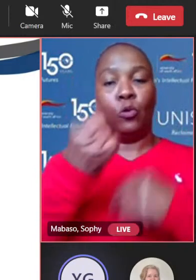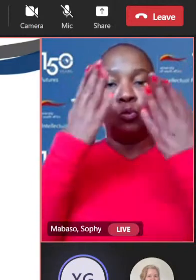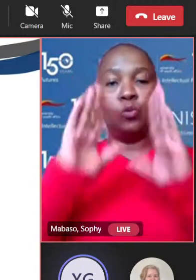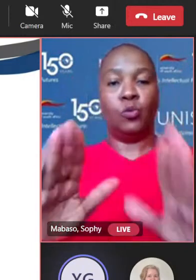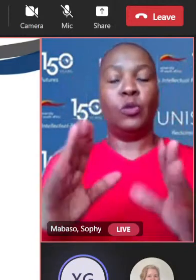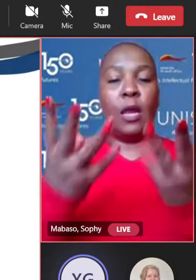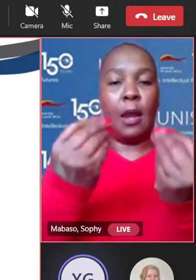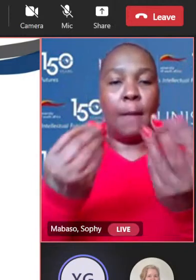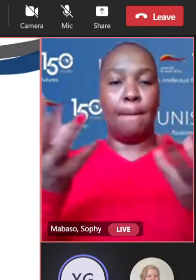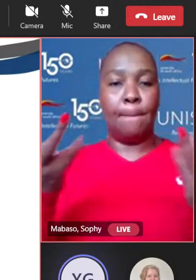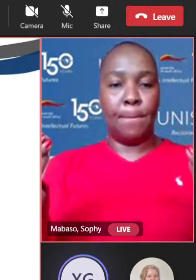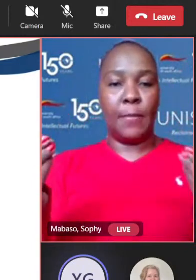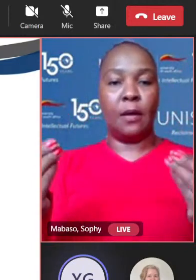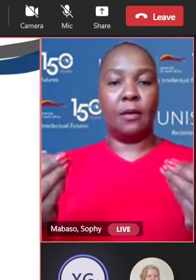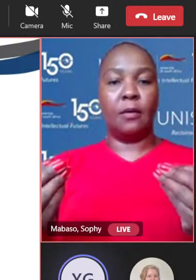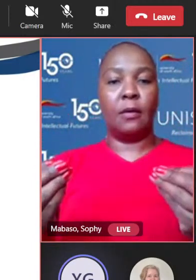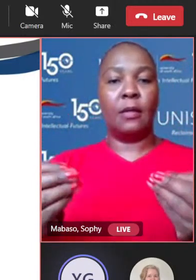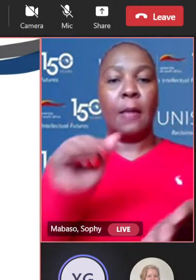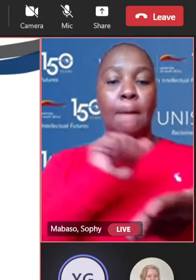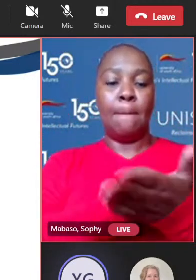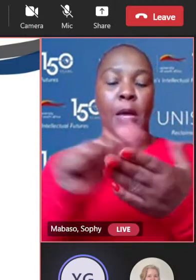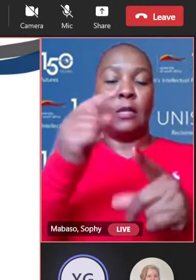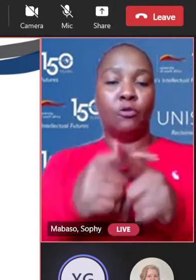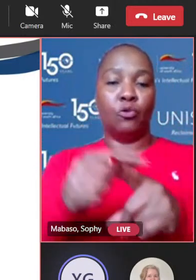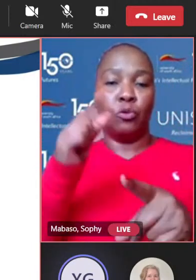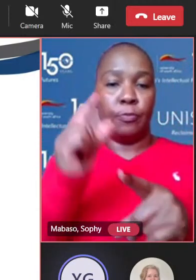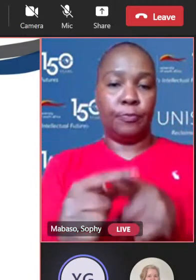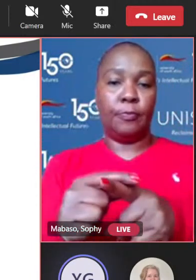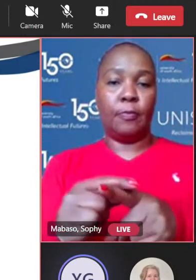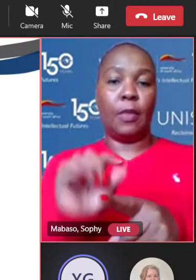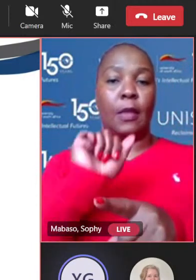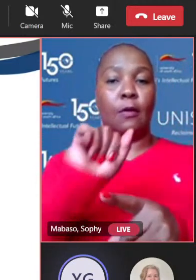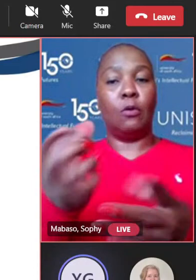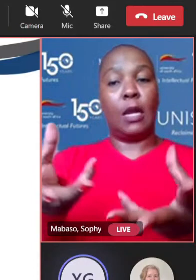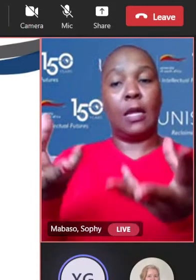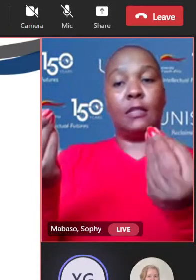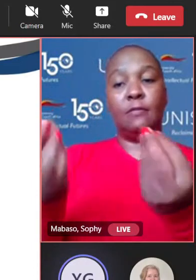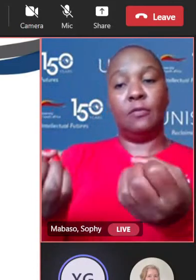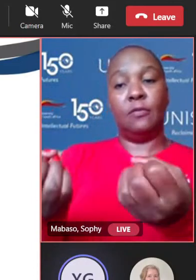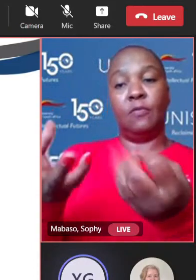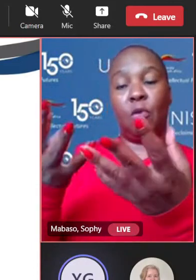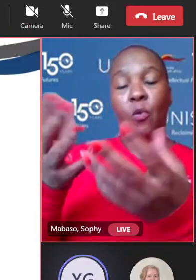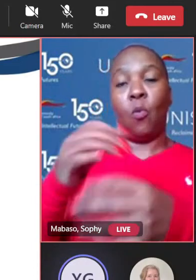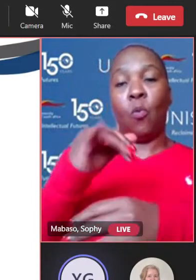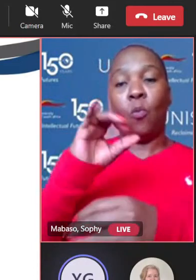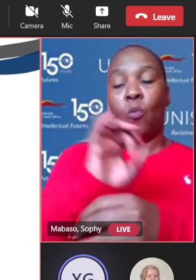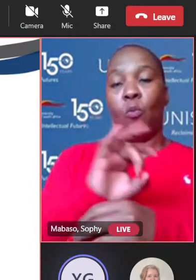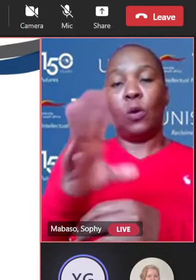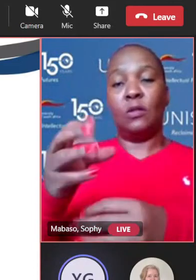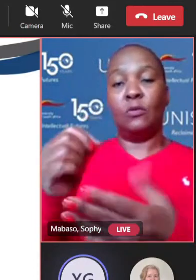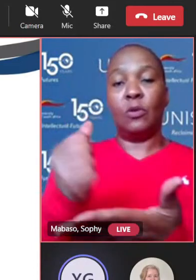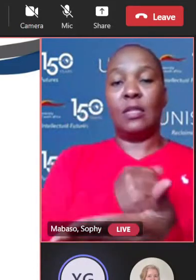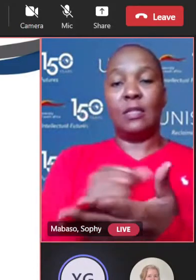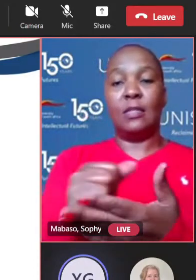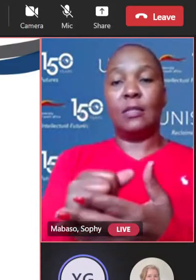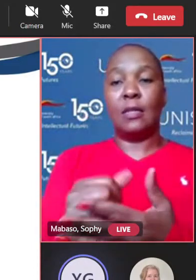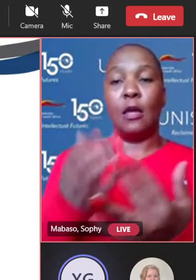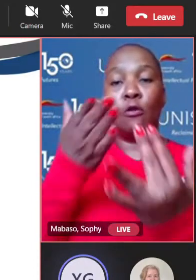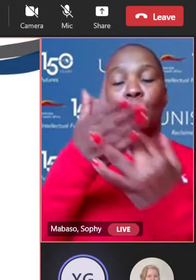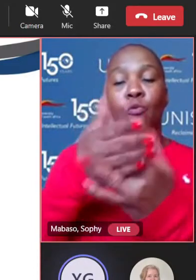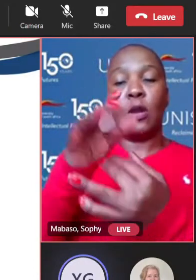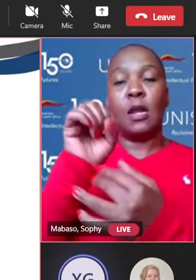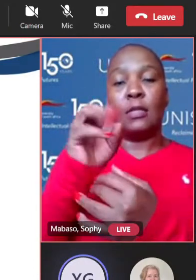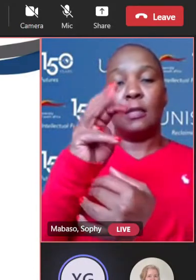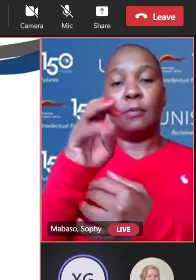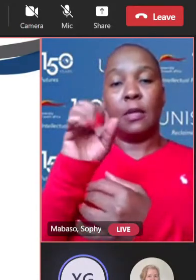ID number. The password would be what you would have received just now when you registered by SMS, or the picture that you